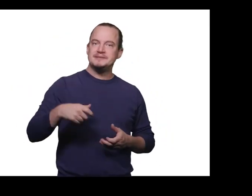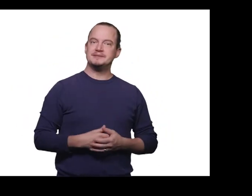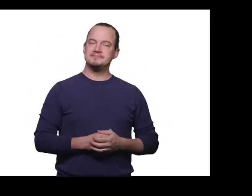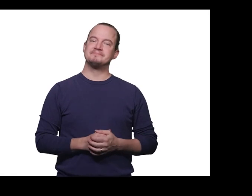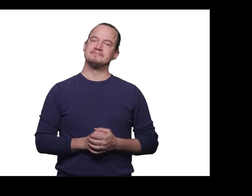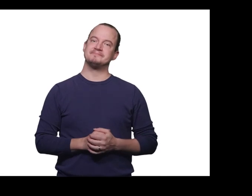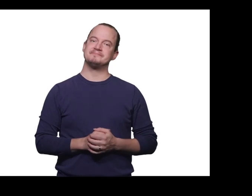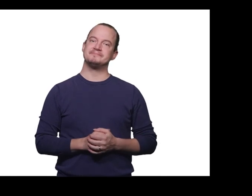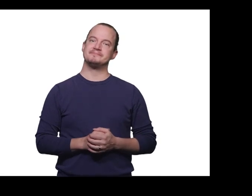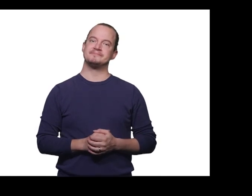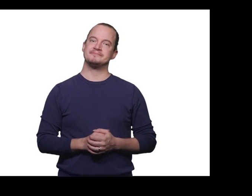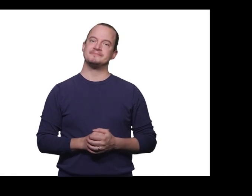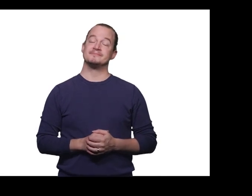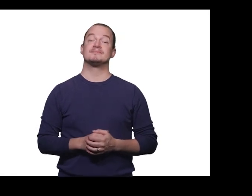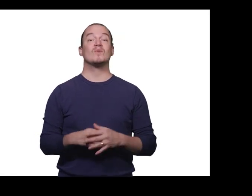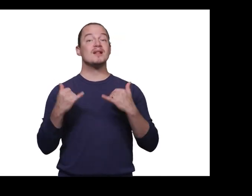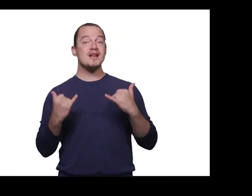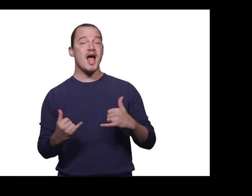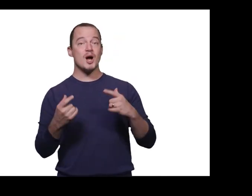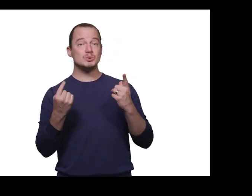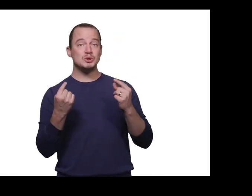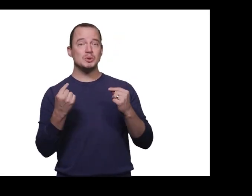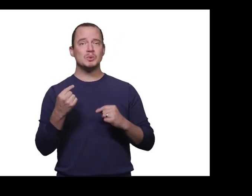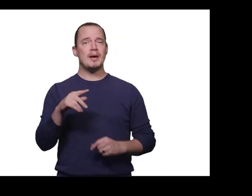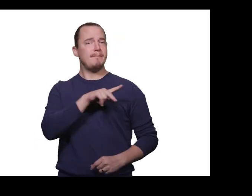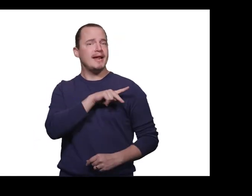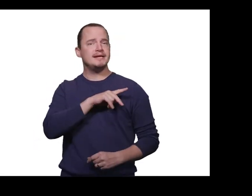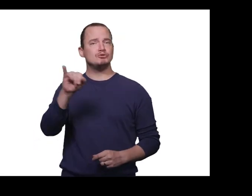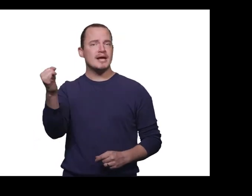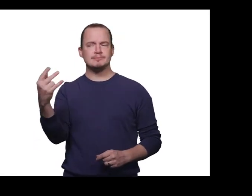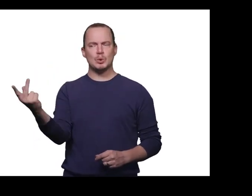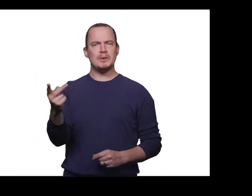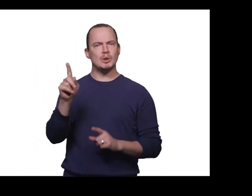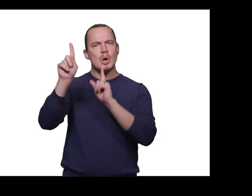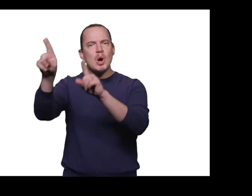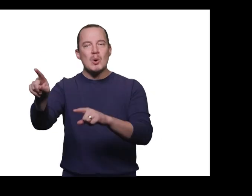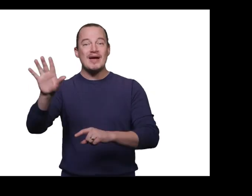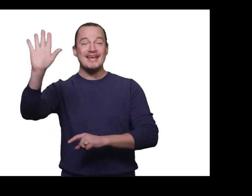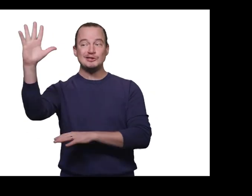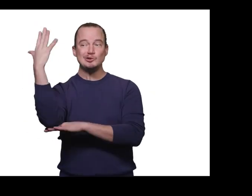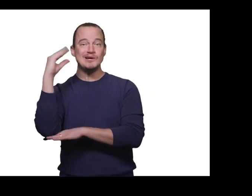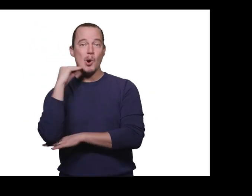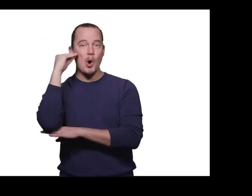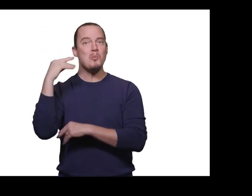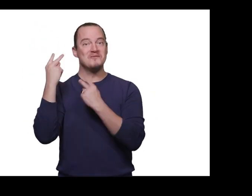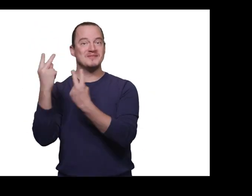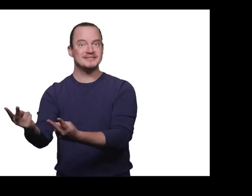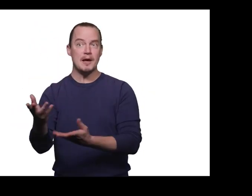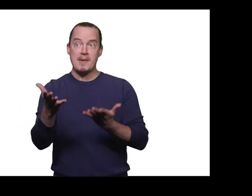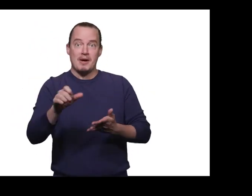So right now, let's join Penny and Jasper as Jasper visits his home tree, and maybe we'll meet another animal